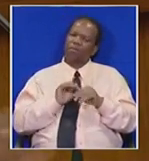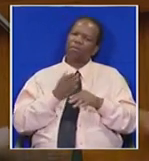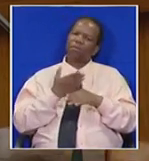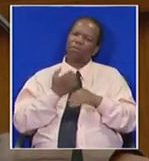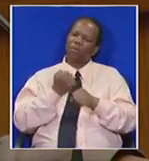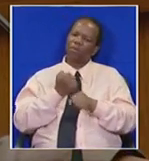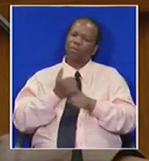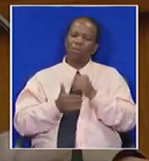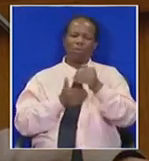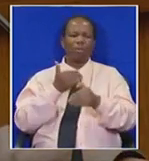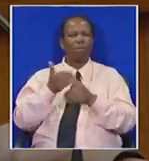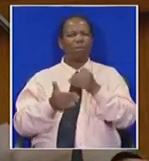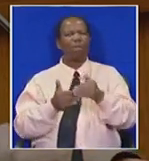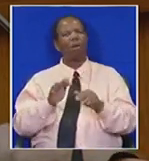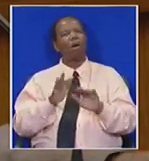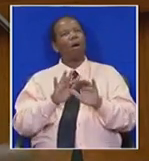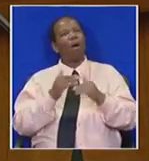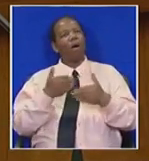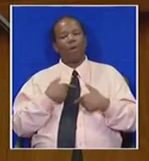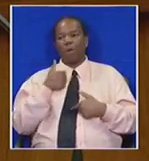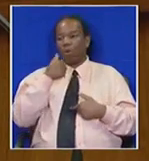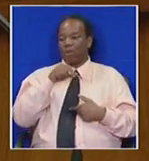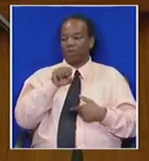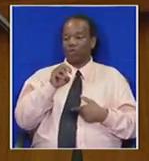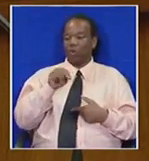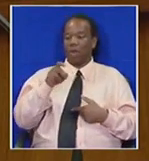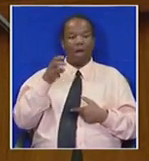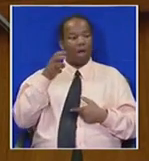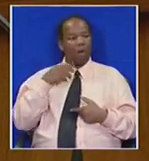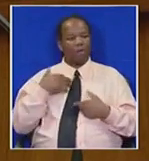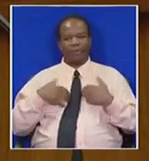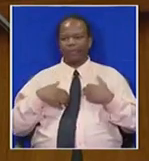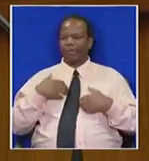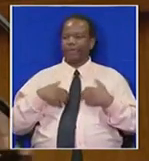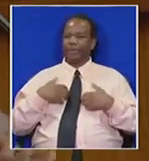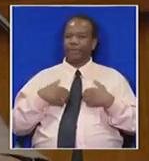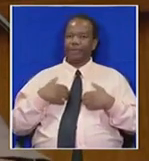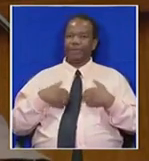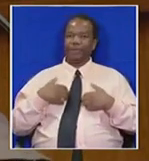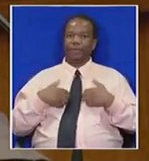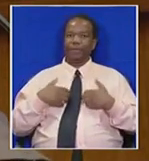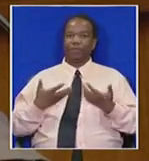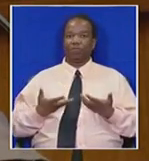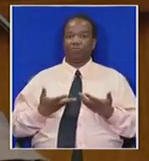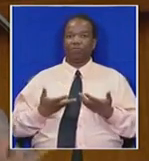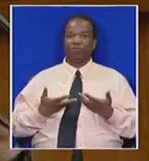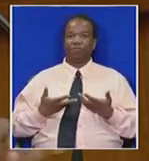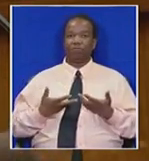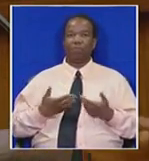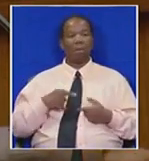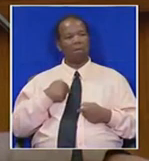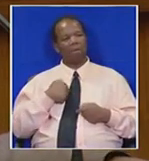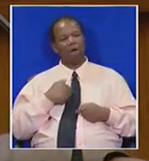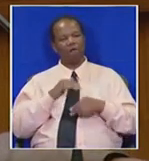One was excited when we have the State of the Nation address to see even my